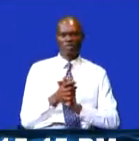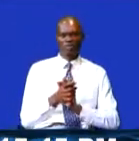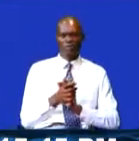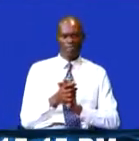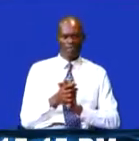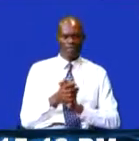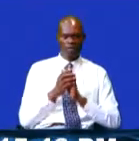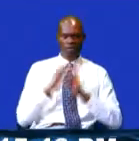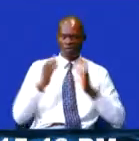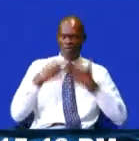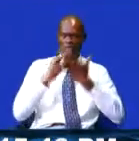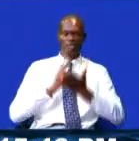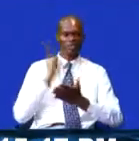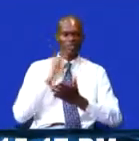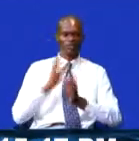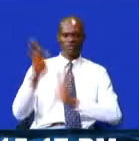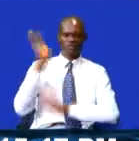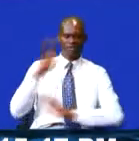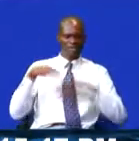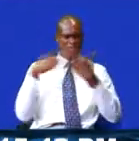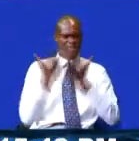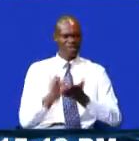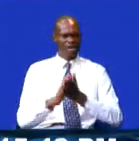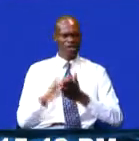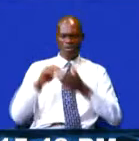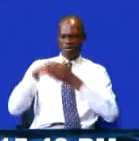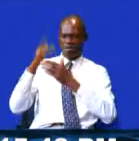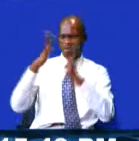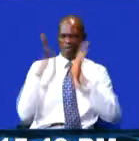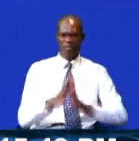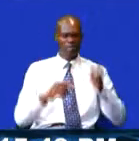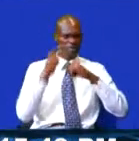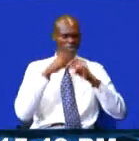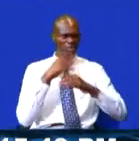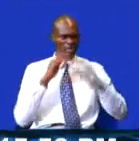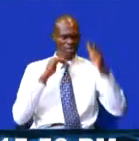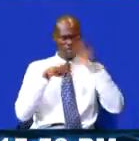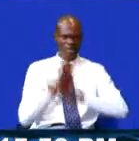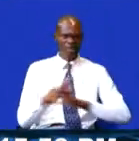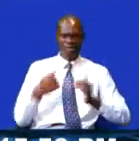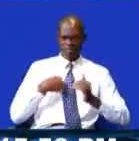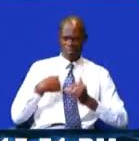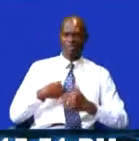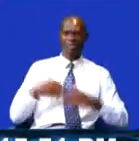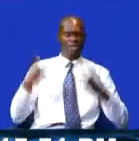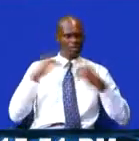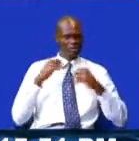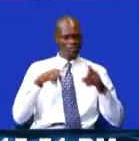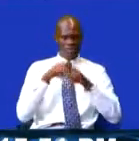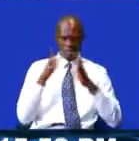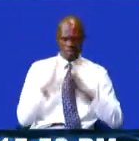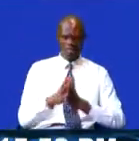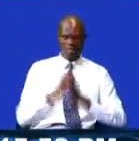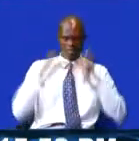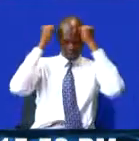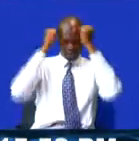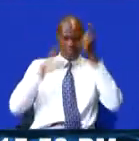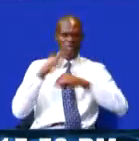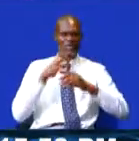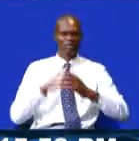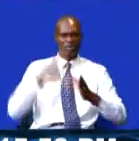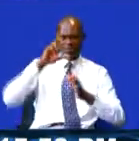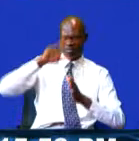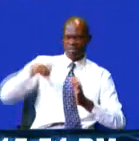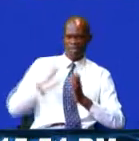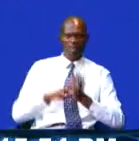Not providing security. How can an intruder get inside here? We accept that people do get even students come at late hours. Maybe